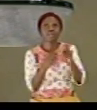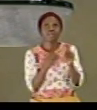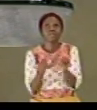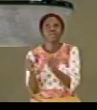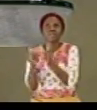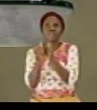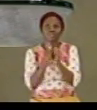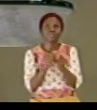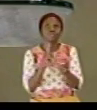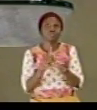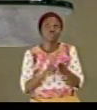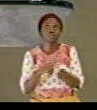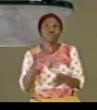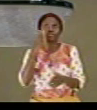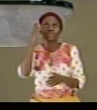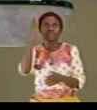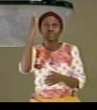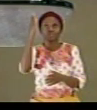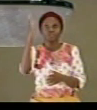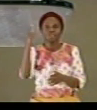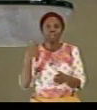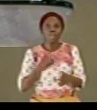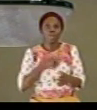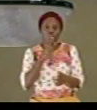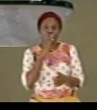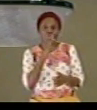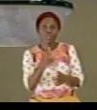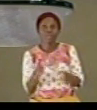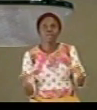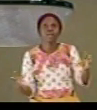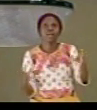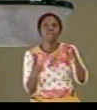together unto thee, to the